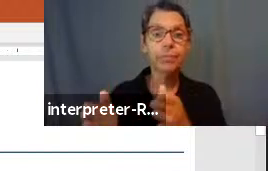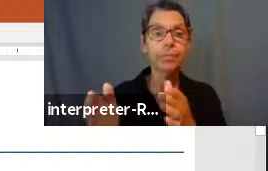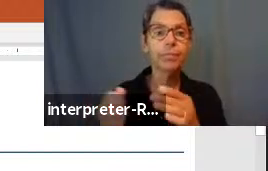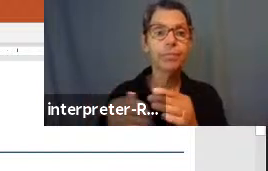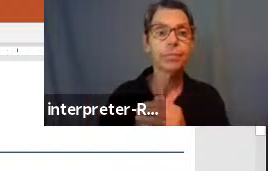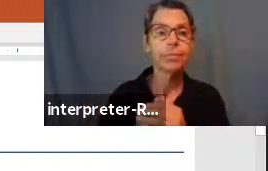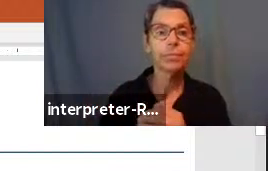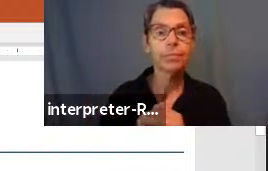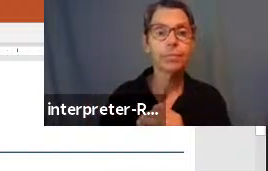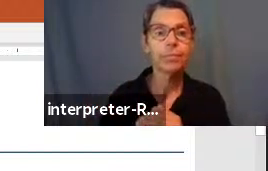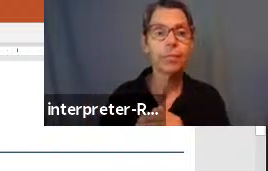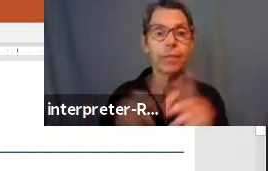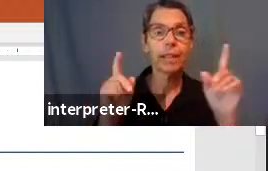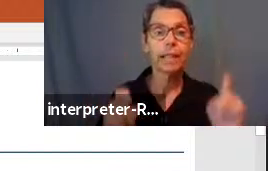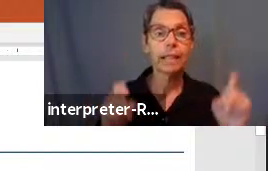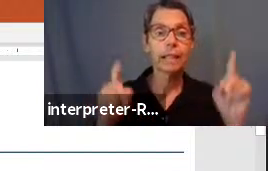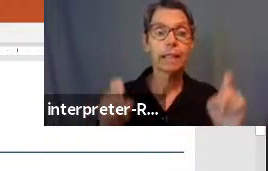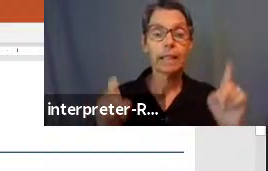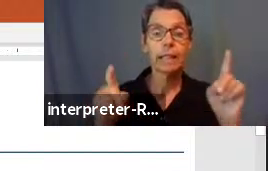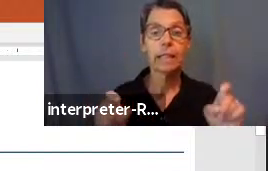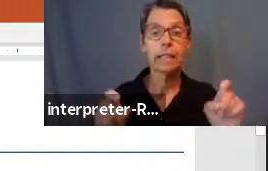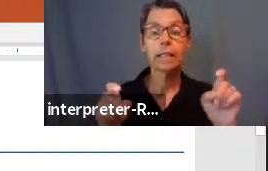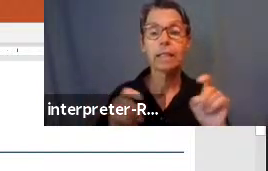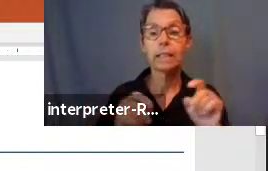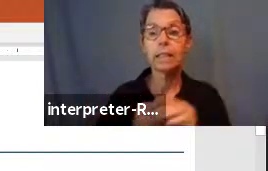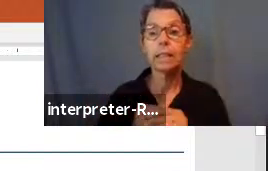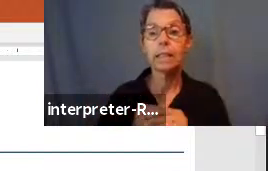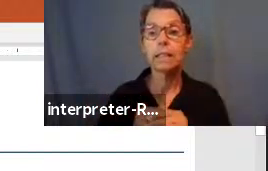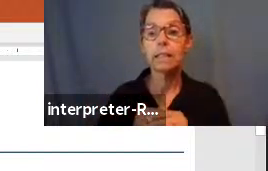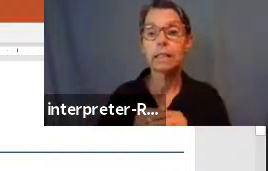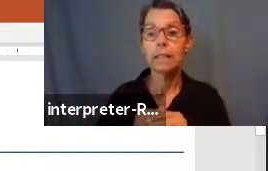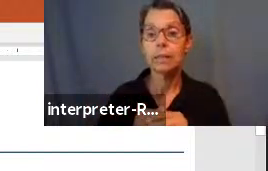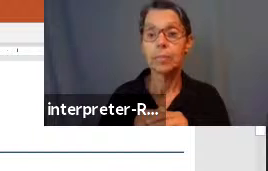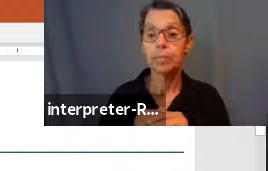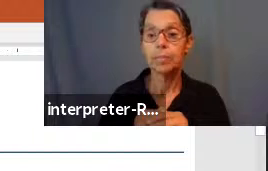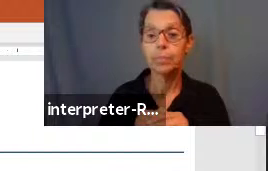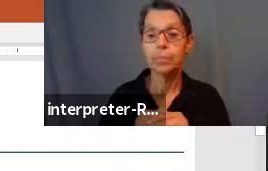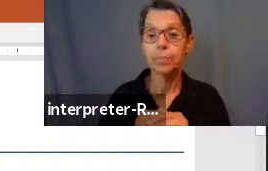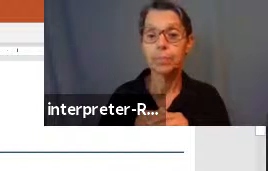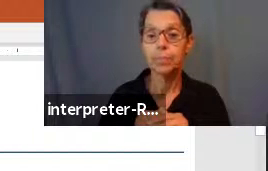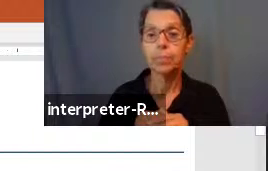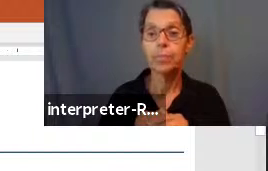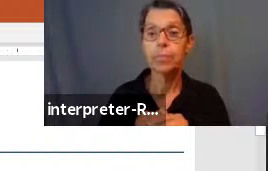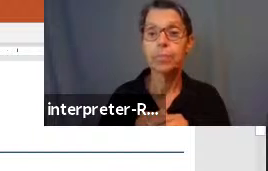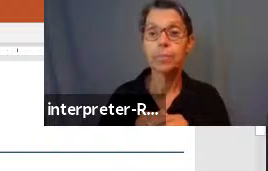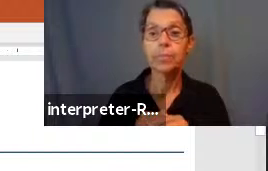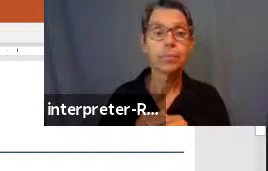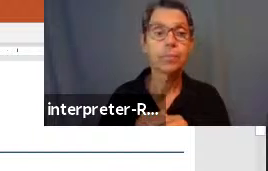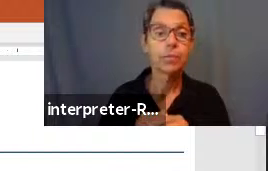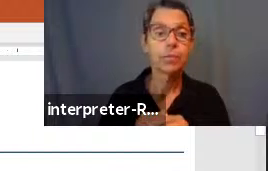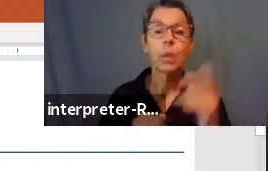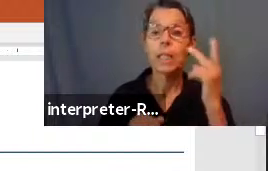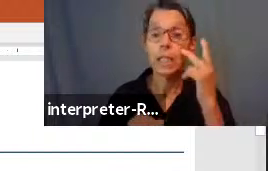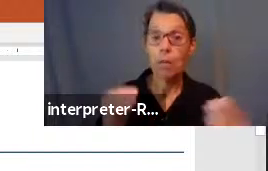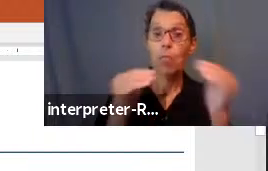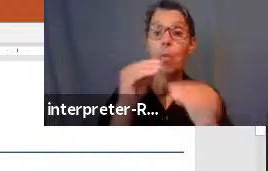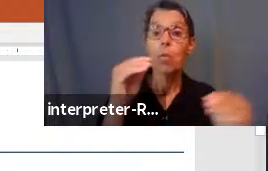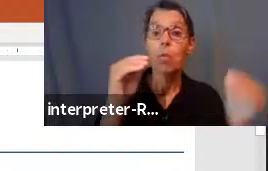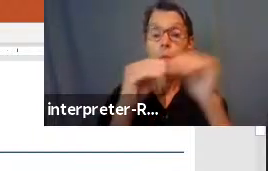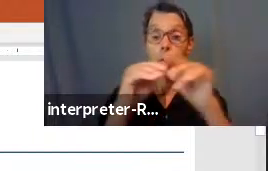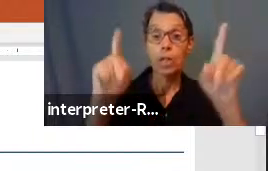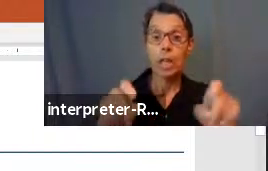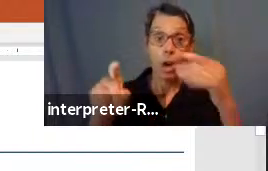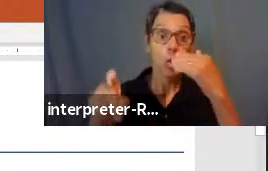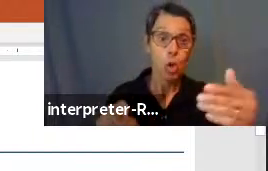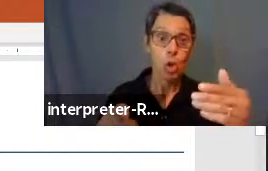box shows us testing. This is so we're seeing increasing testing, which is good.